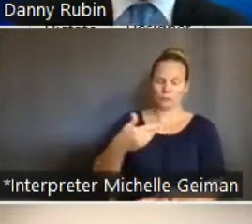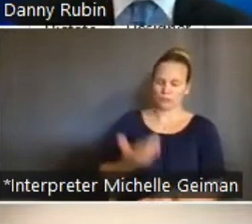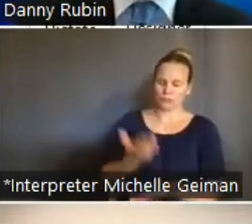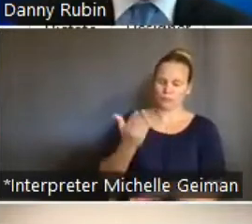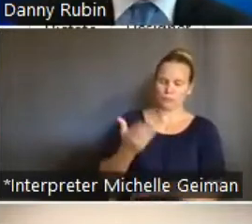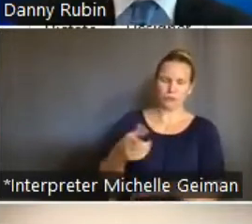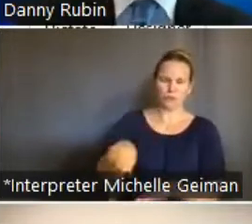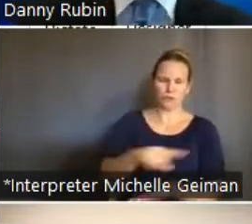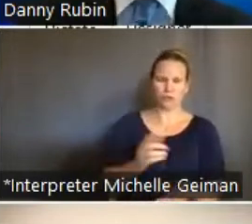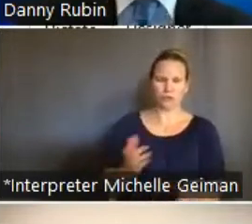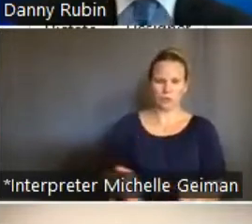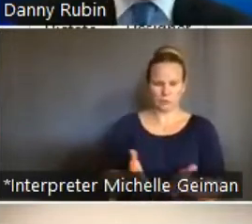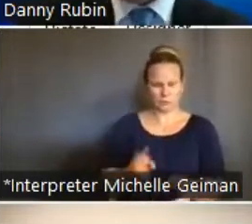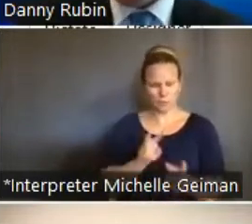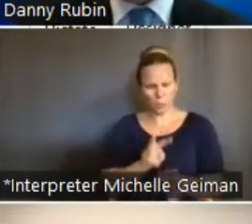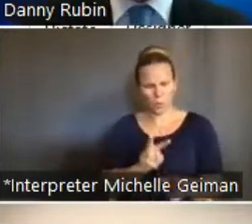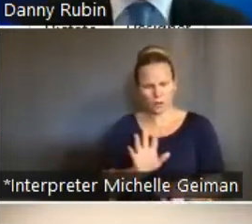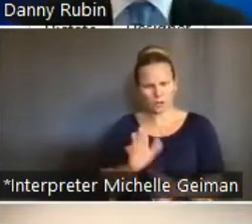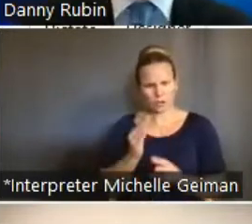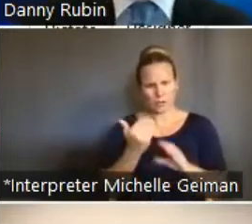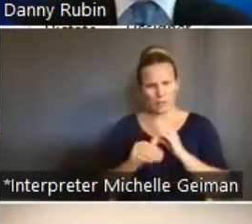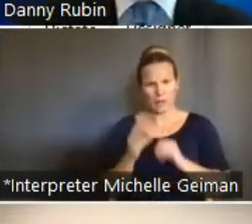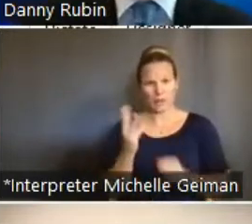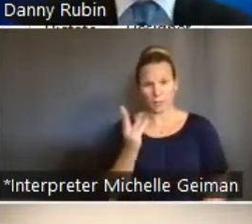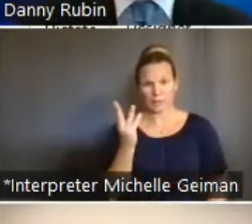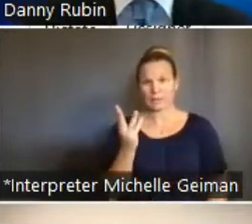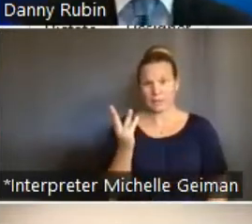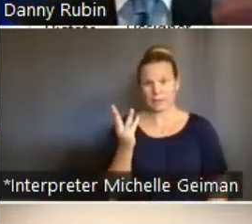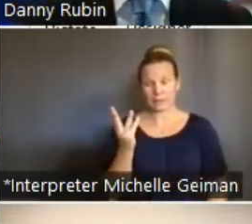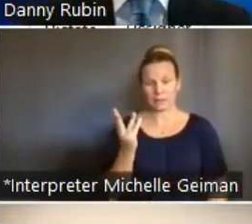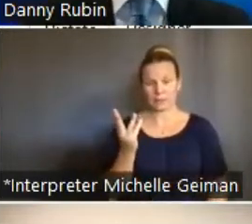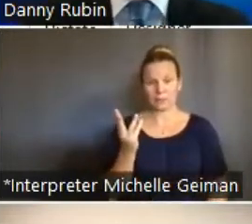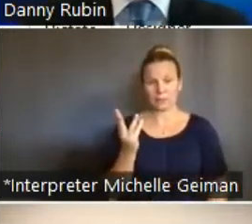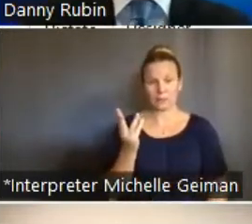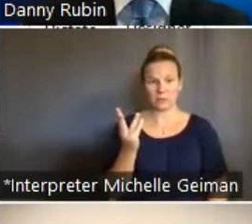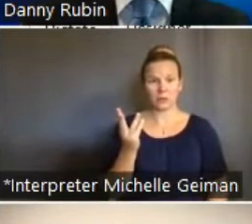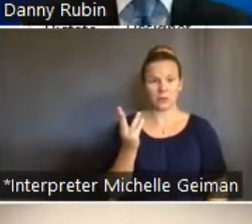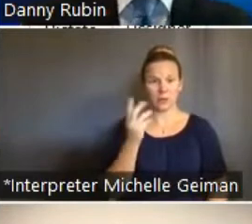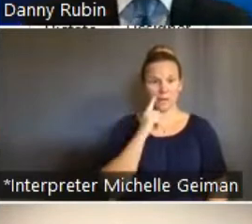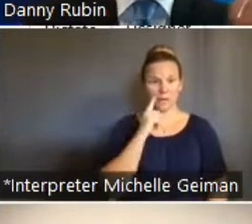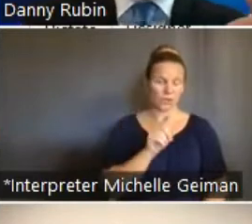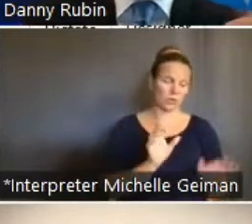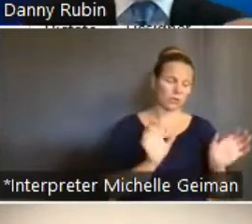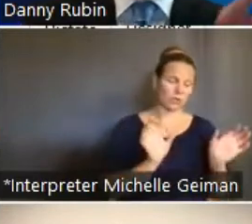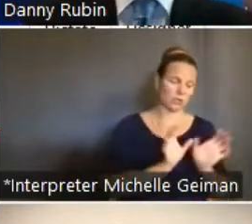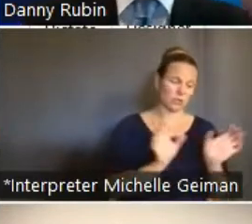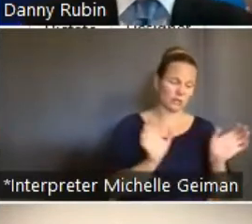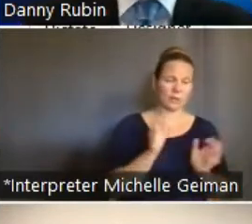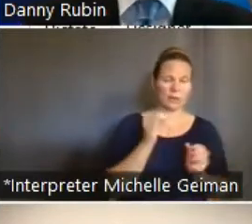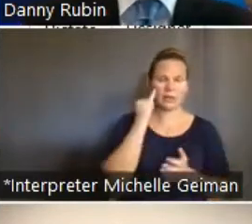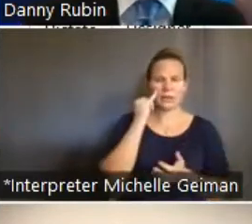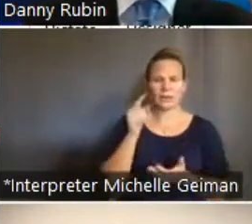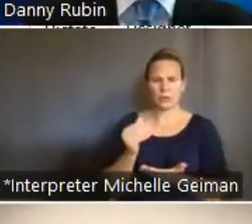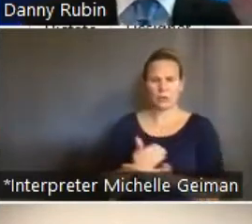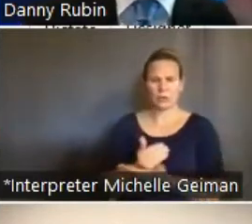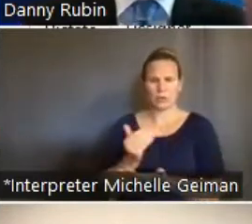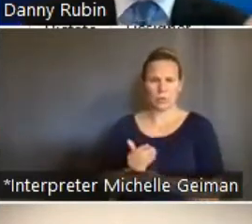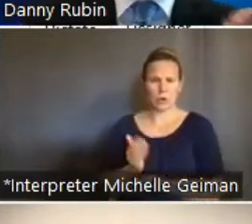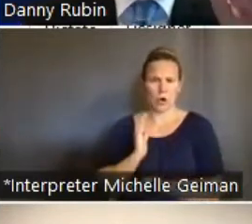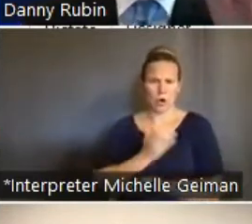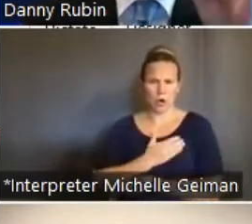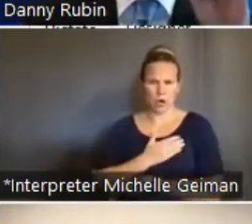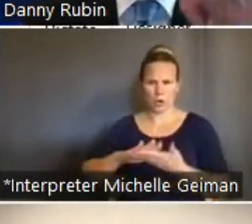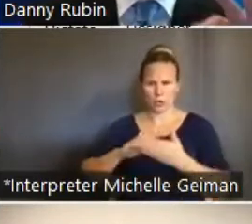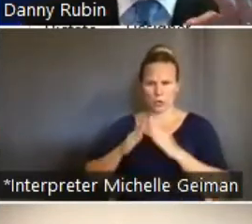to keep an eye on your email on Wednesday for the certificate. And if you're new to our community, you're going to see an invite on